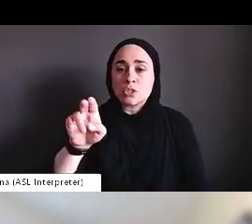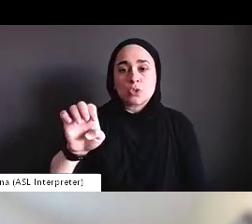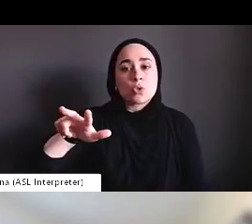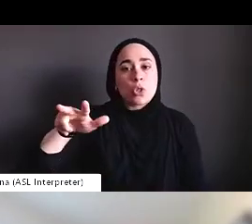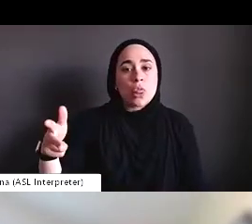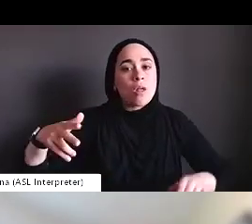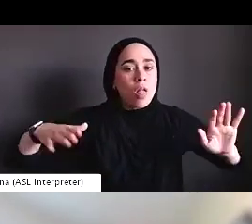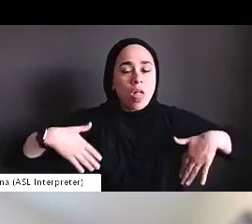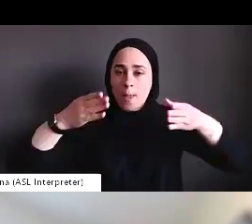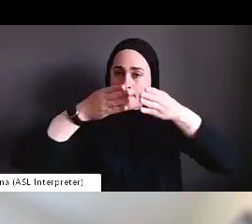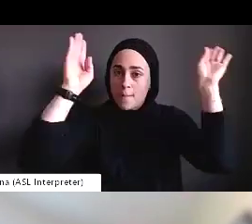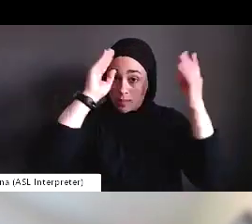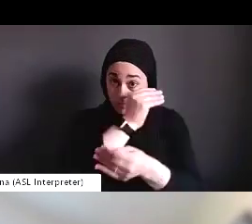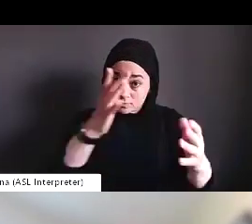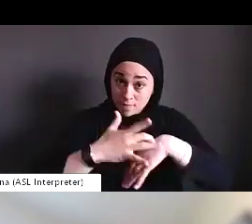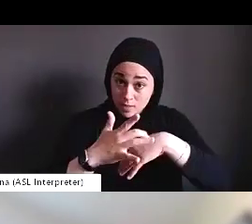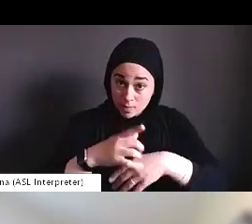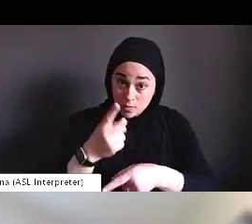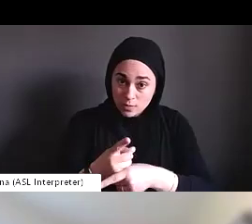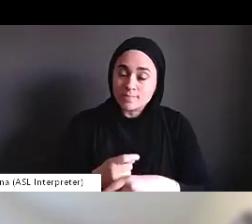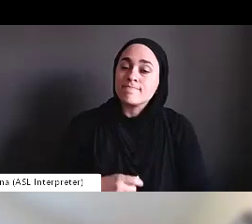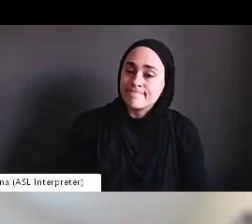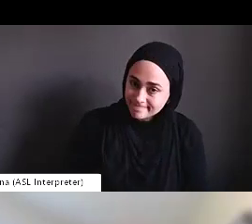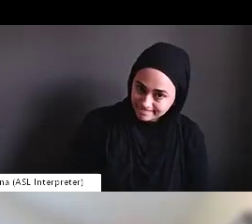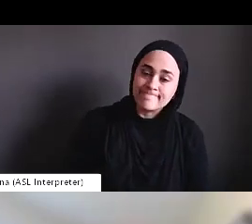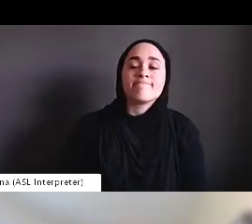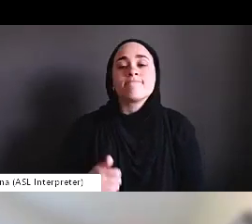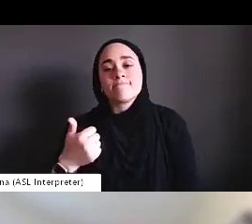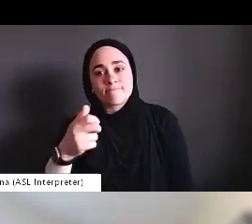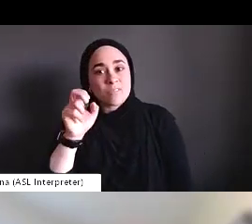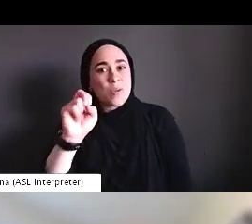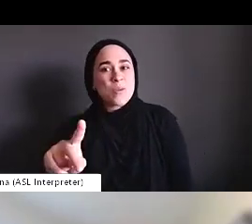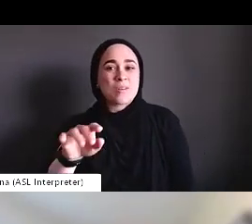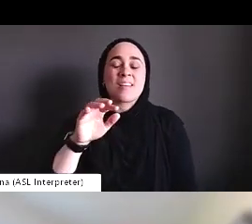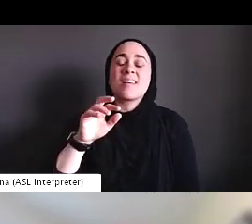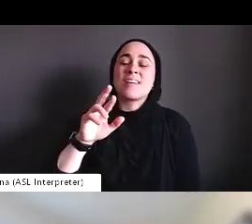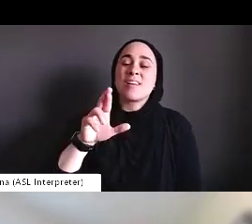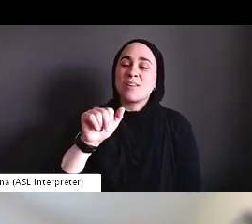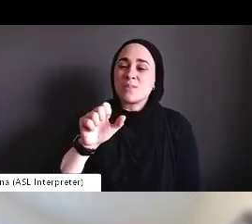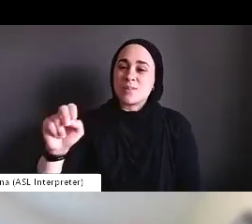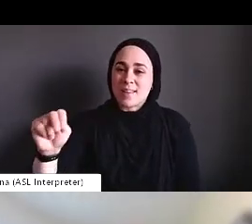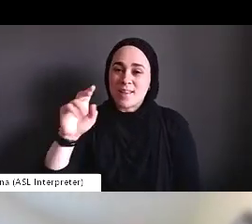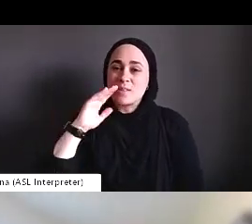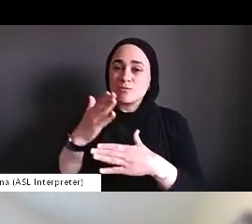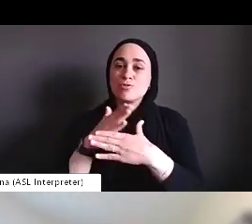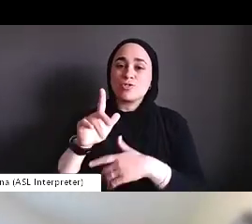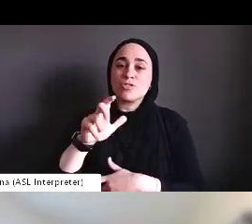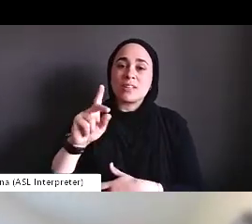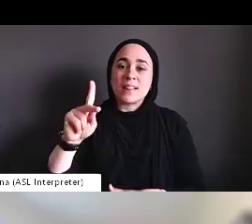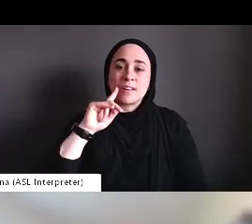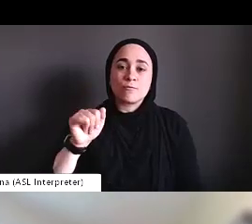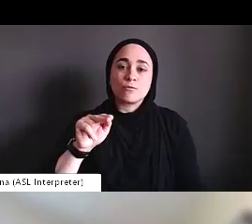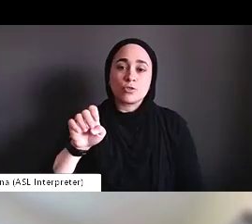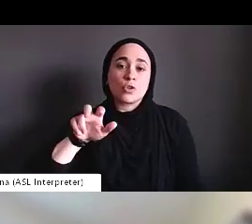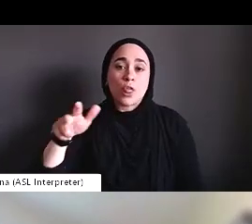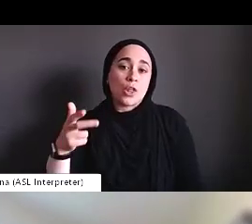publicly available, is that correct? Okay. So tune back in. Rayanne will be sharing the link to join the June 3rd event if you want to learn